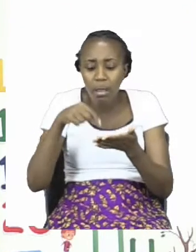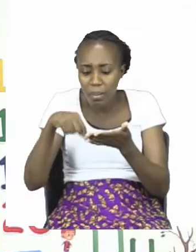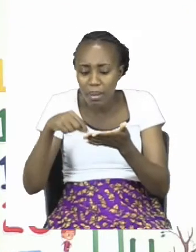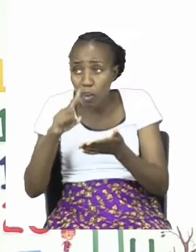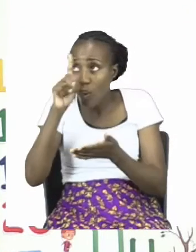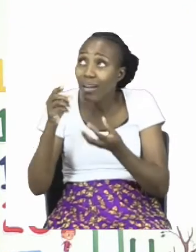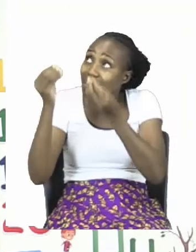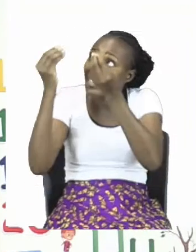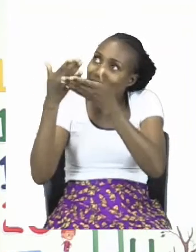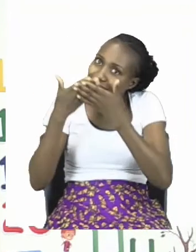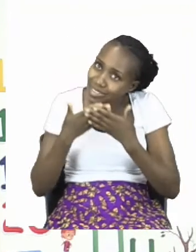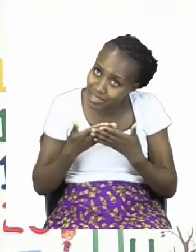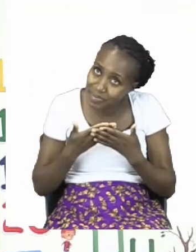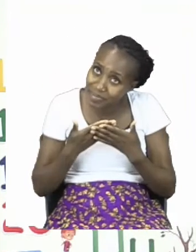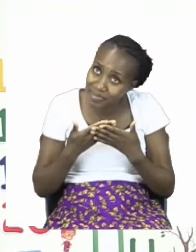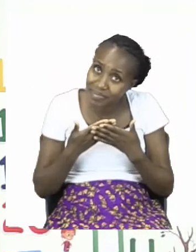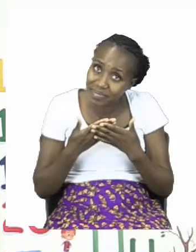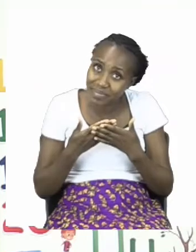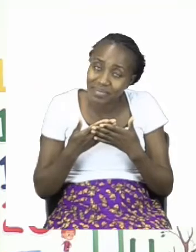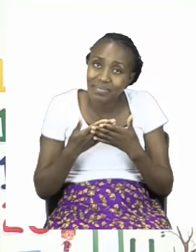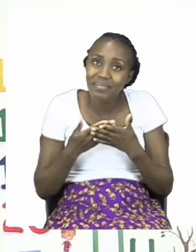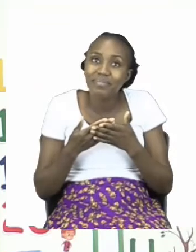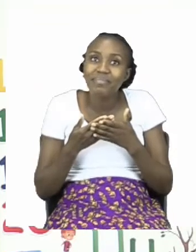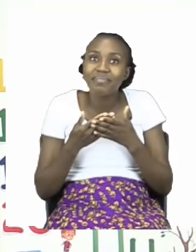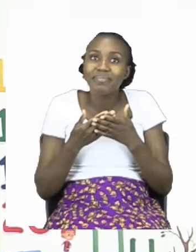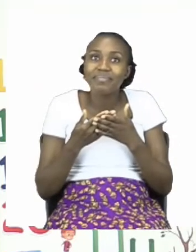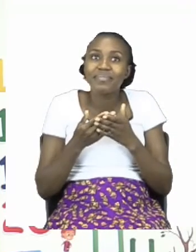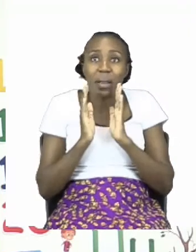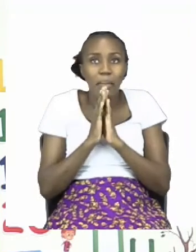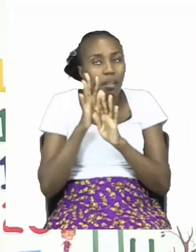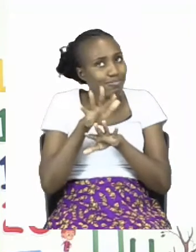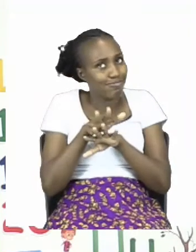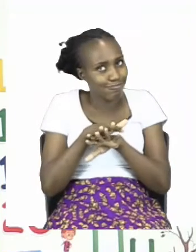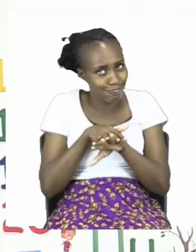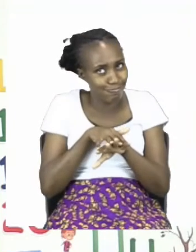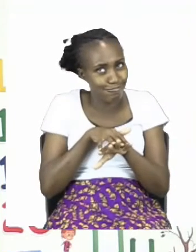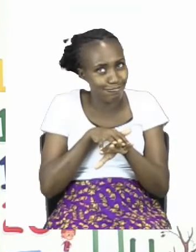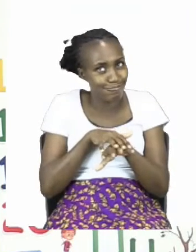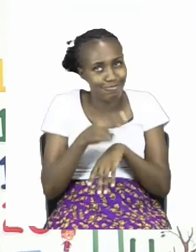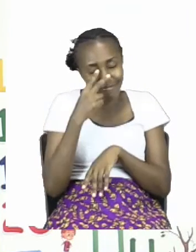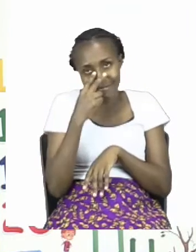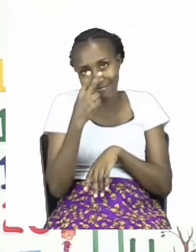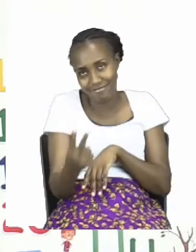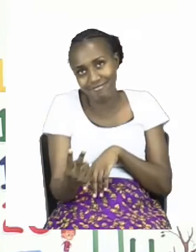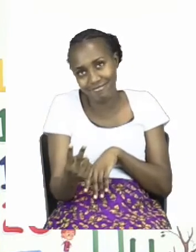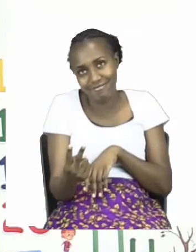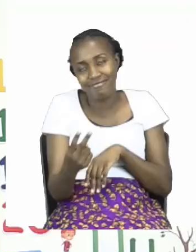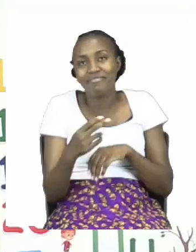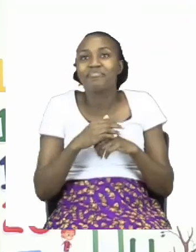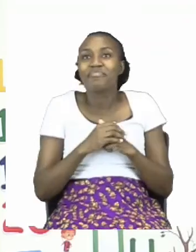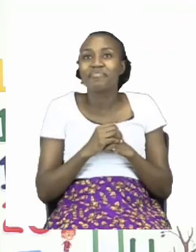you and count backwards when you're subtracting. Take your time and I'll see you when you're done after